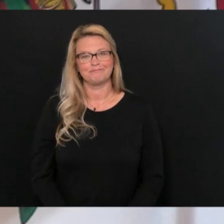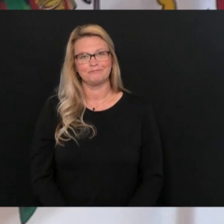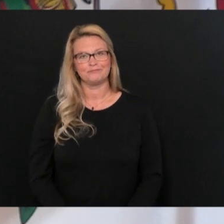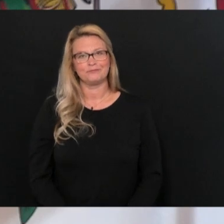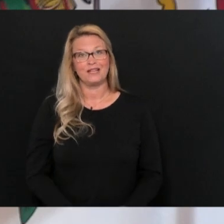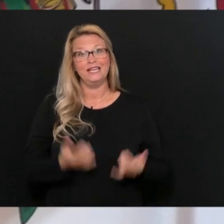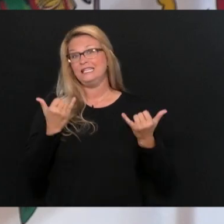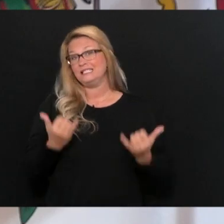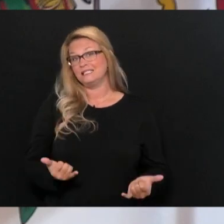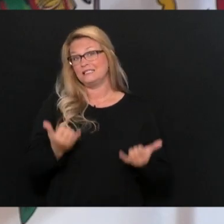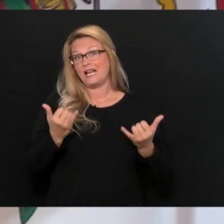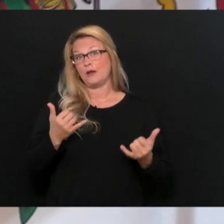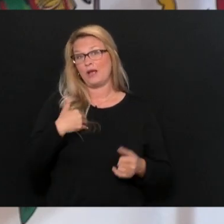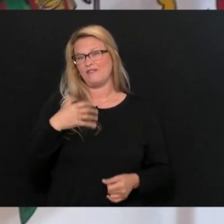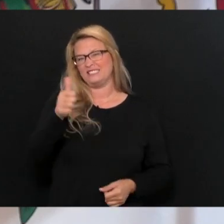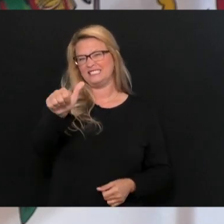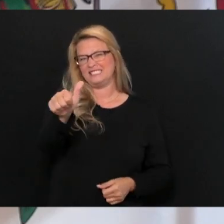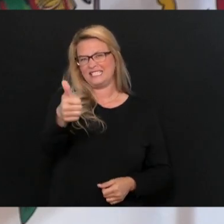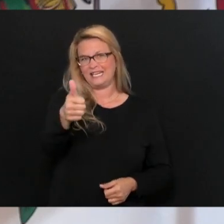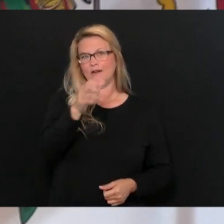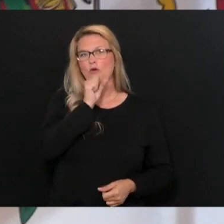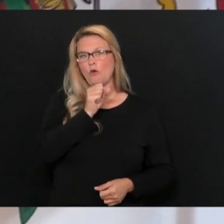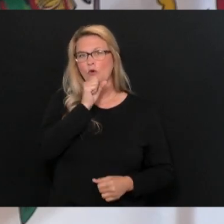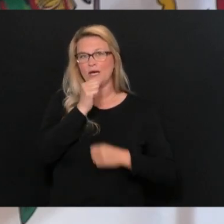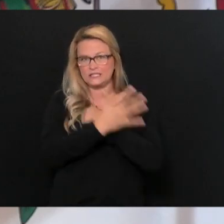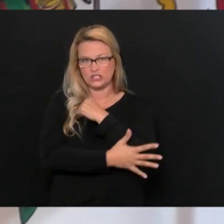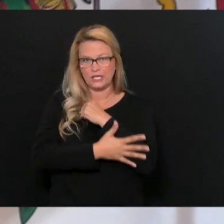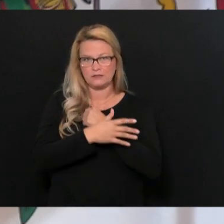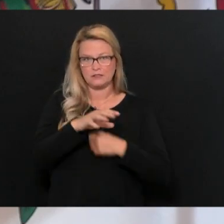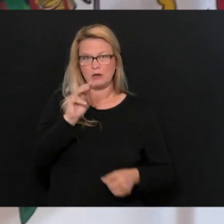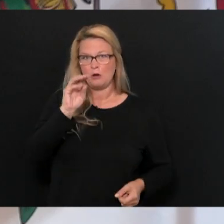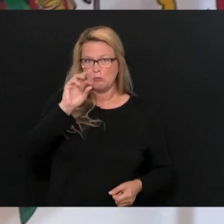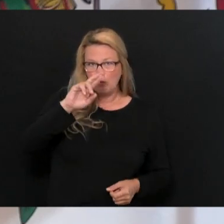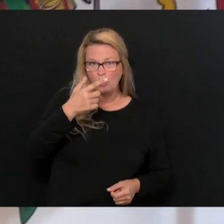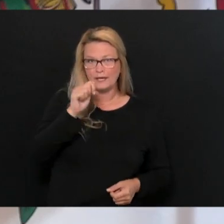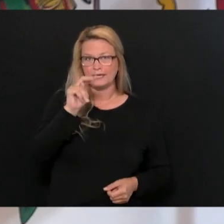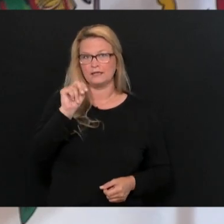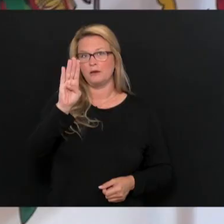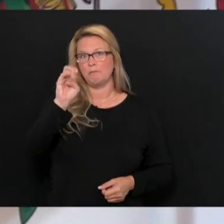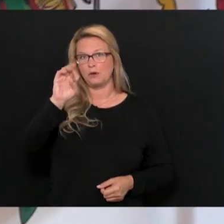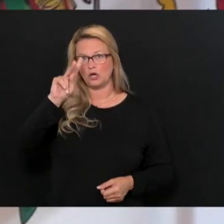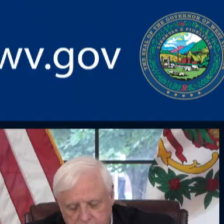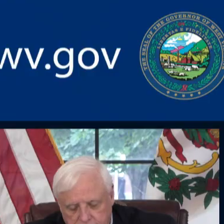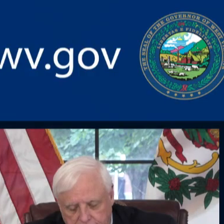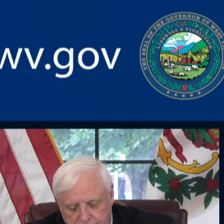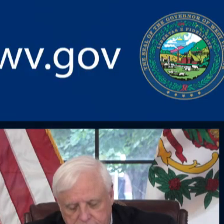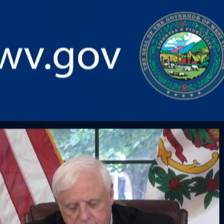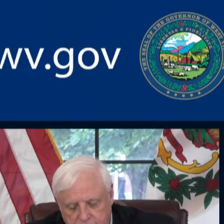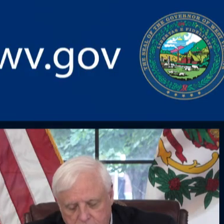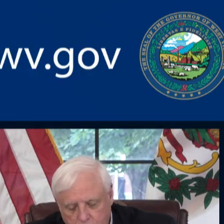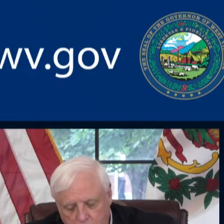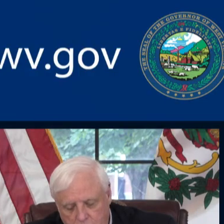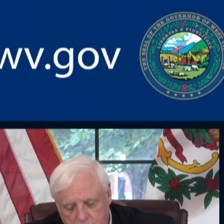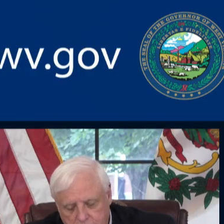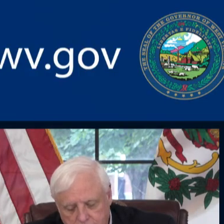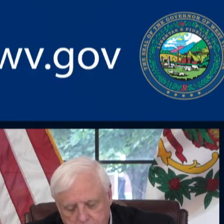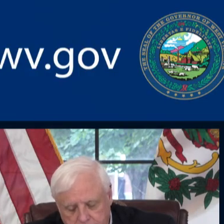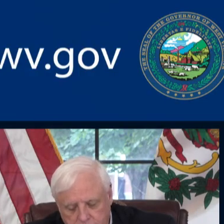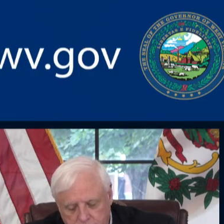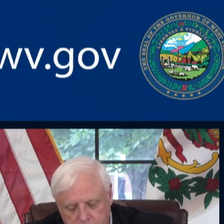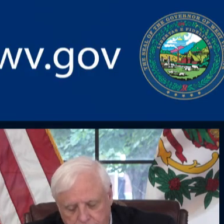Today we have 10 orange counties: Morgan, Berkeley, Doddridge, Jackson,